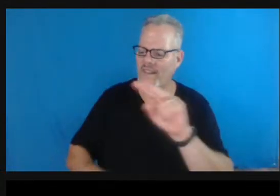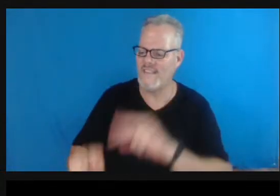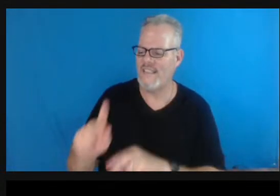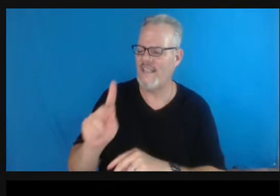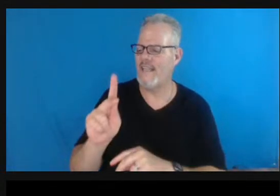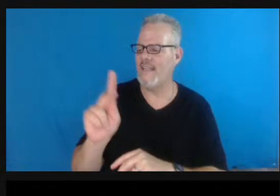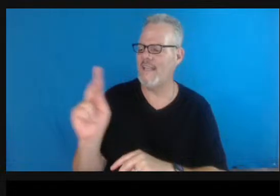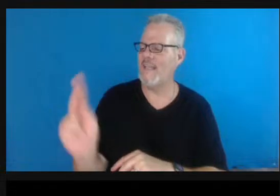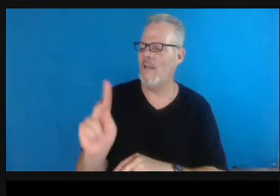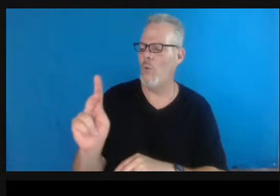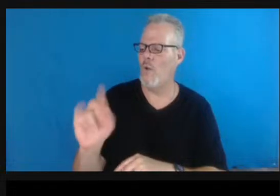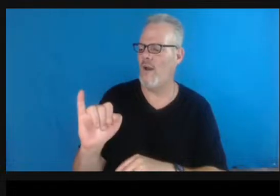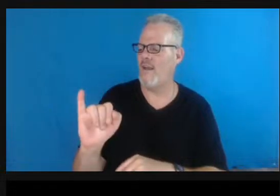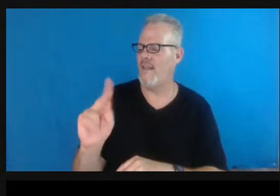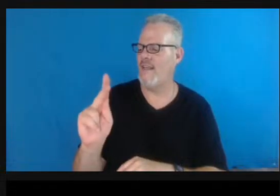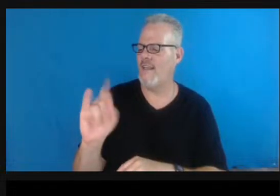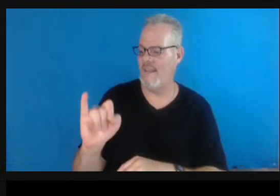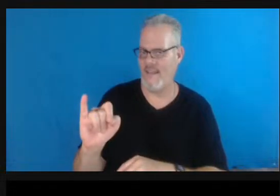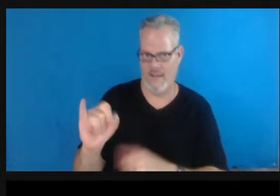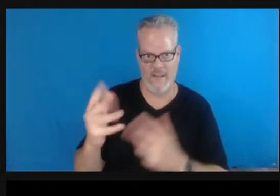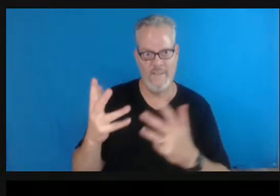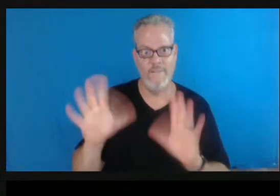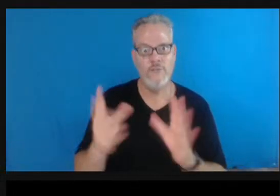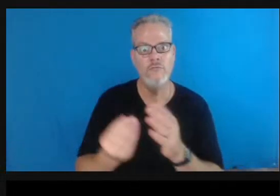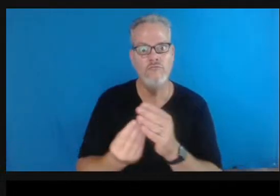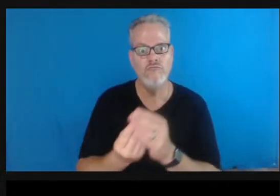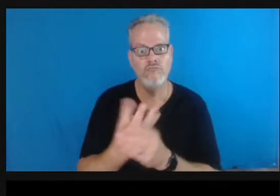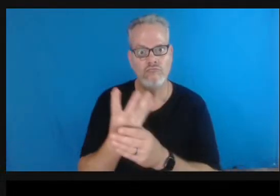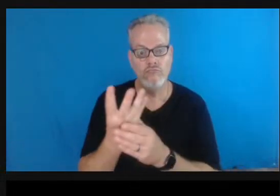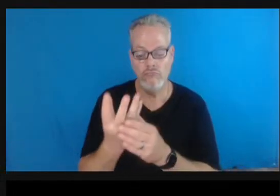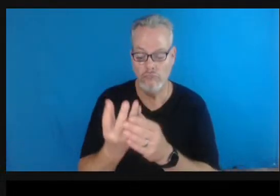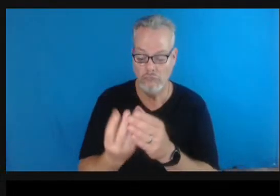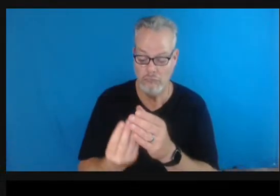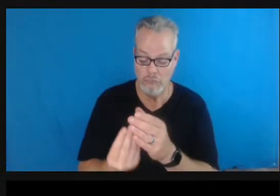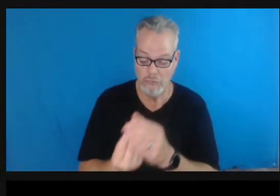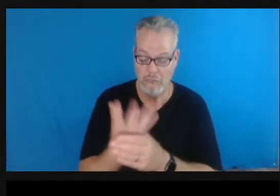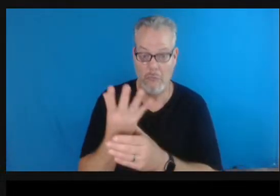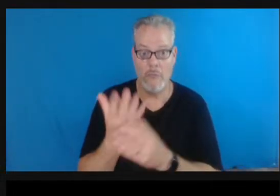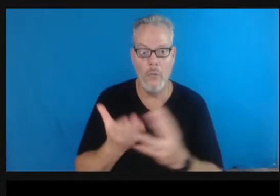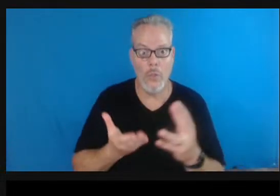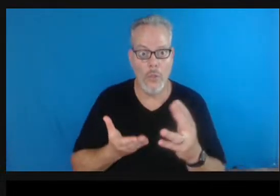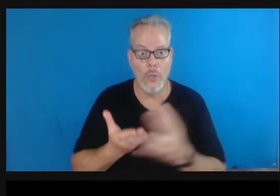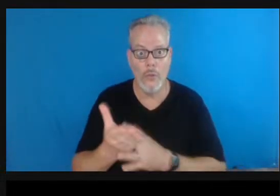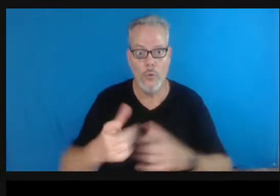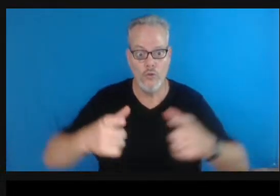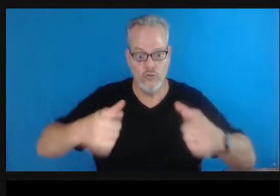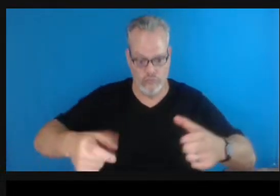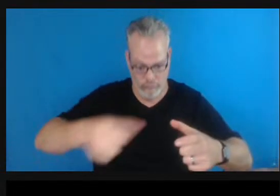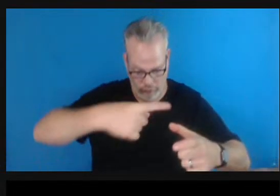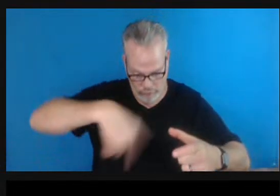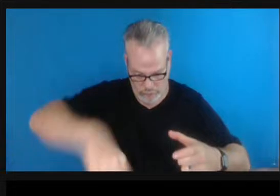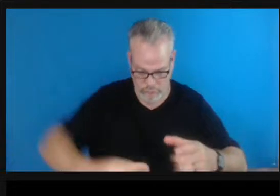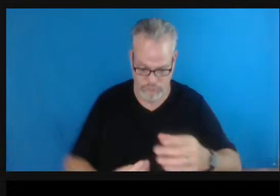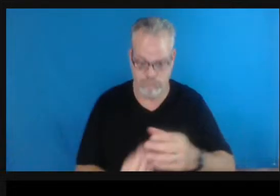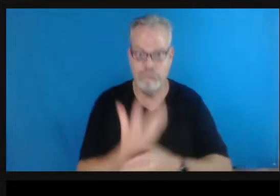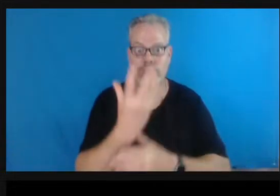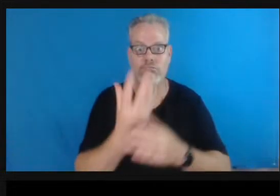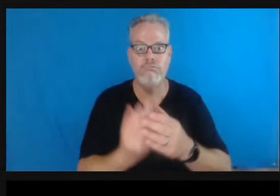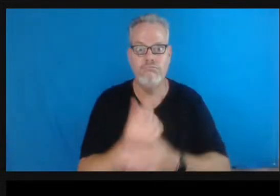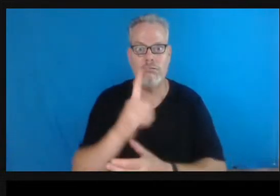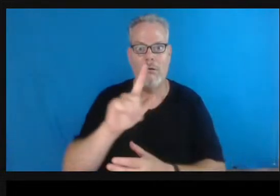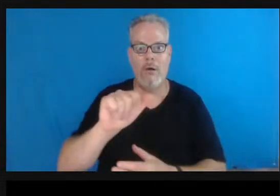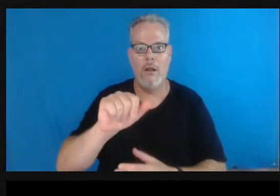Iki had fountains that had to erupt through a lava lake, right? And that adds